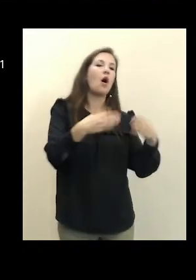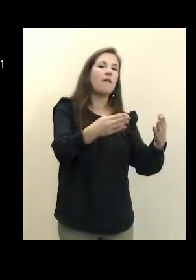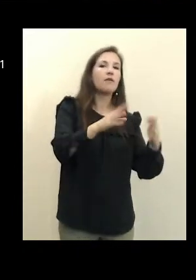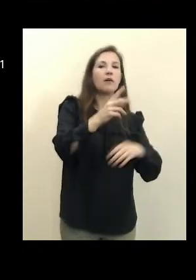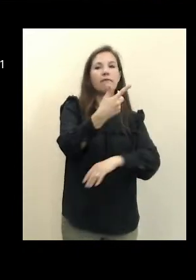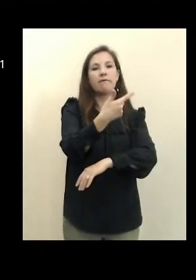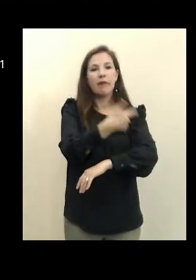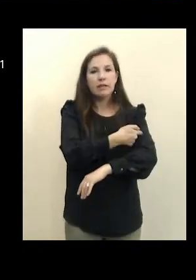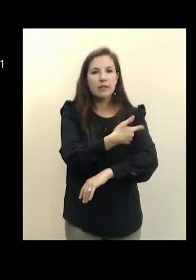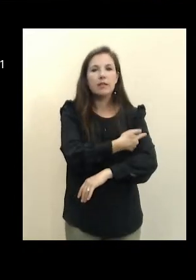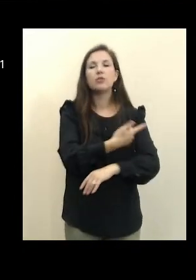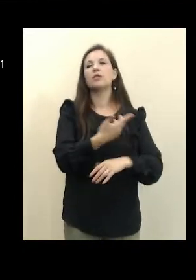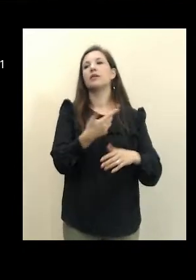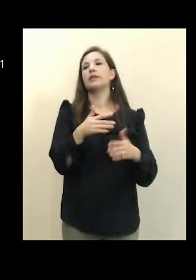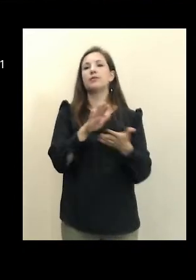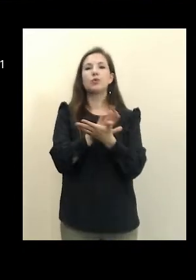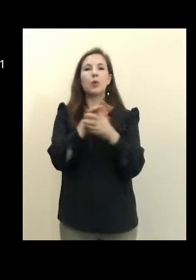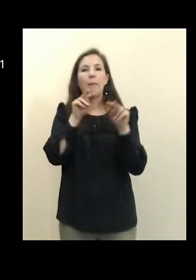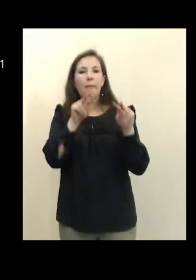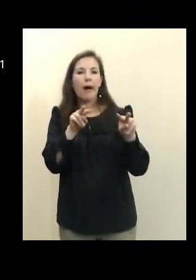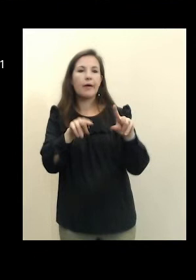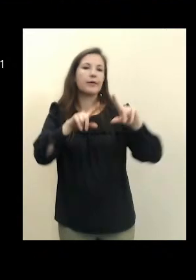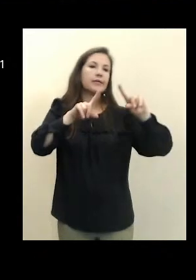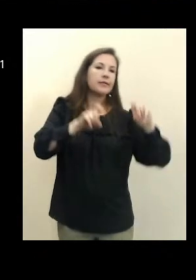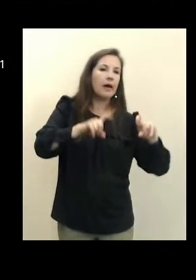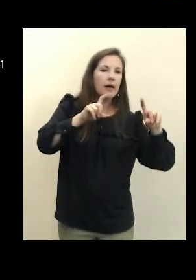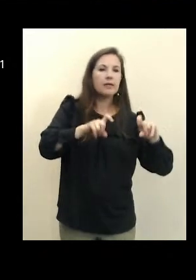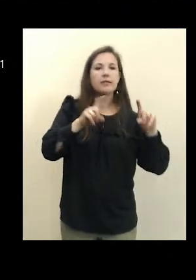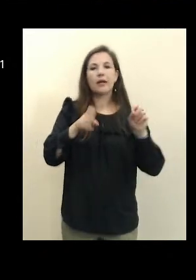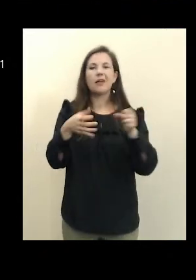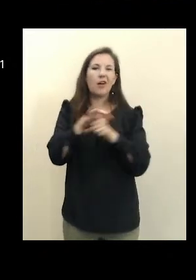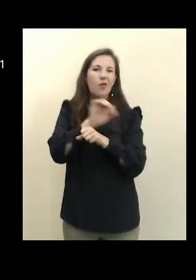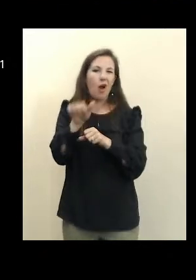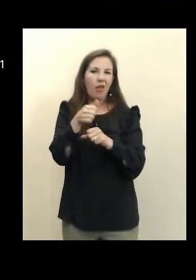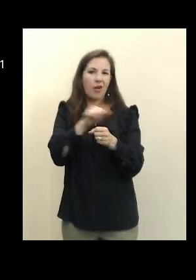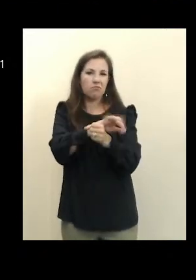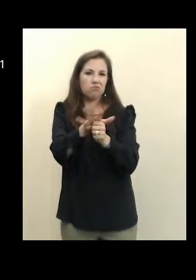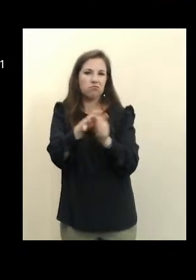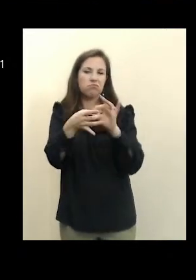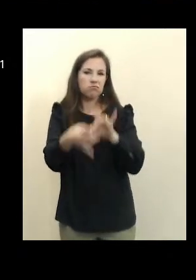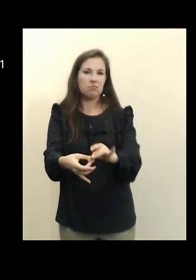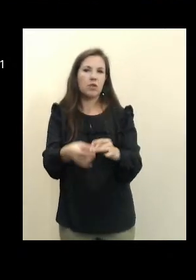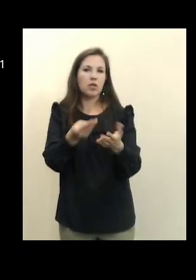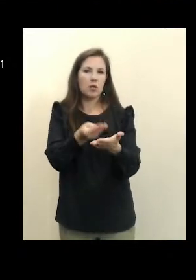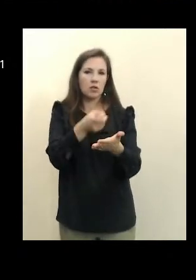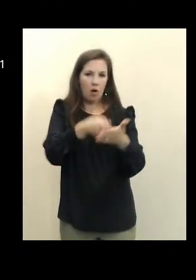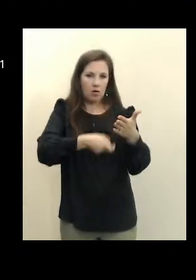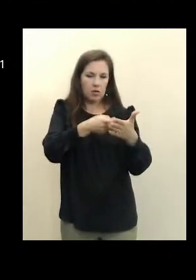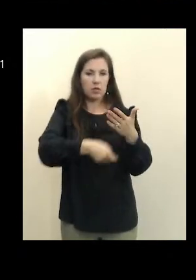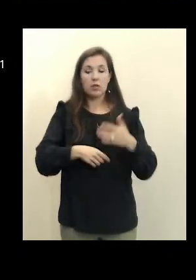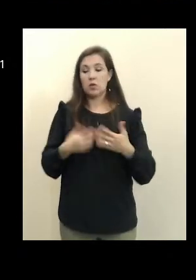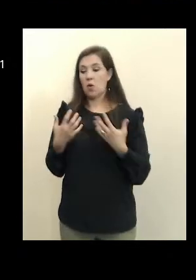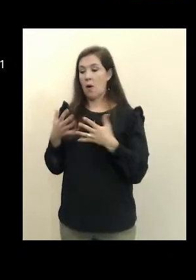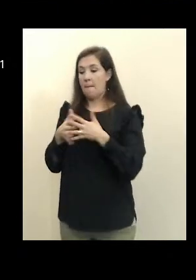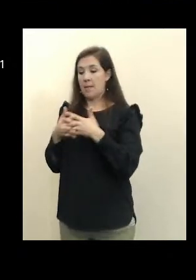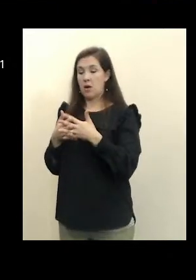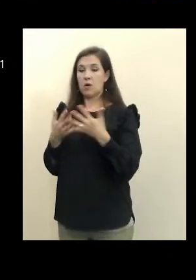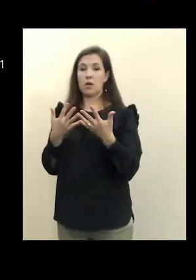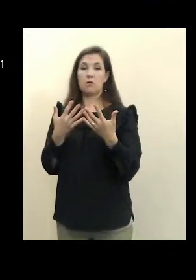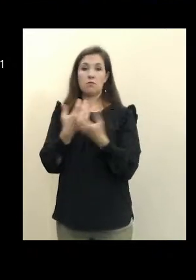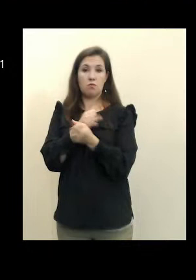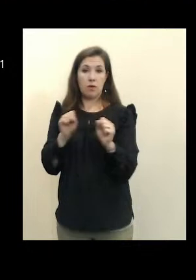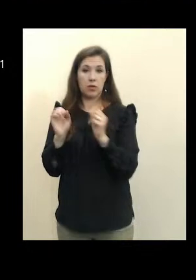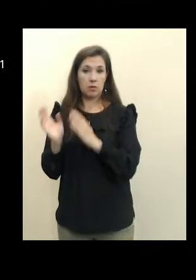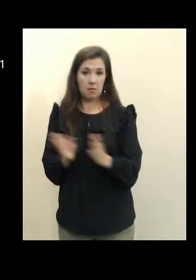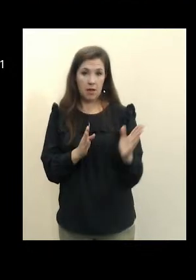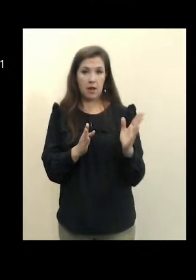school monitoring and testing, and other COVID-19 related pandemic. So we're taking the money from the American Rescue Plan second tranche, which we'll